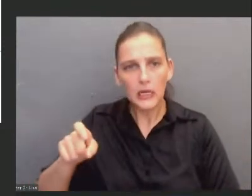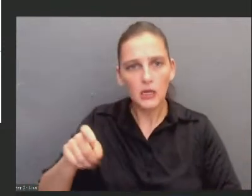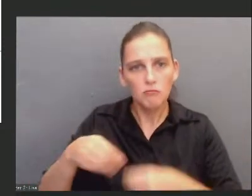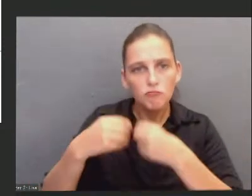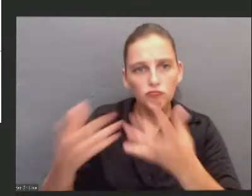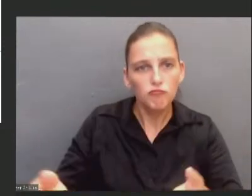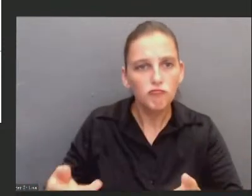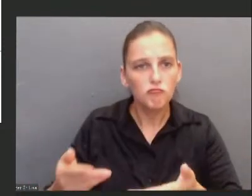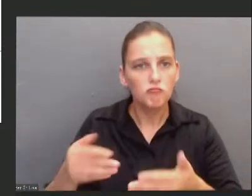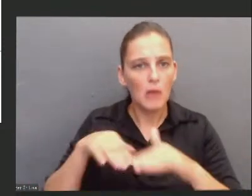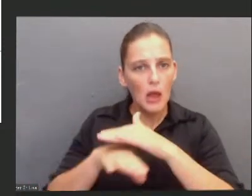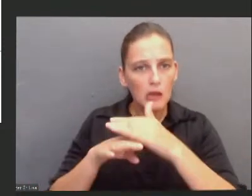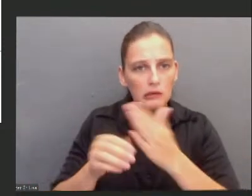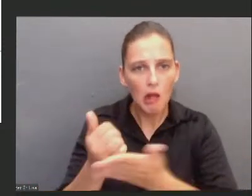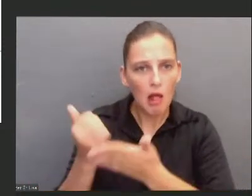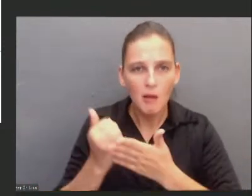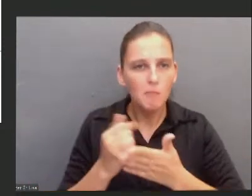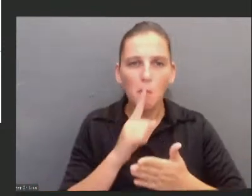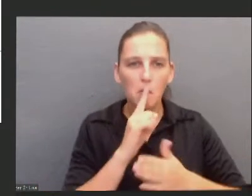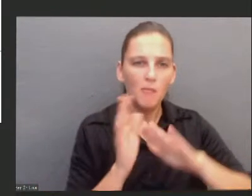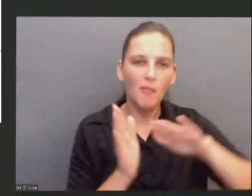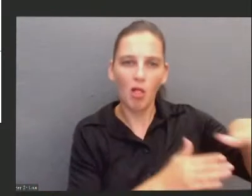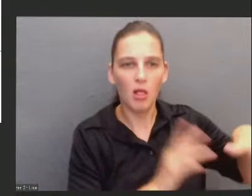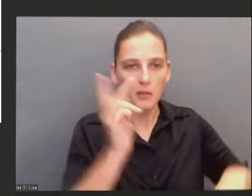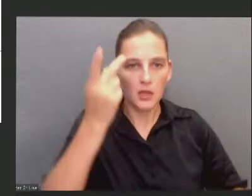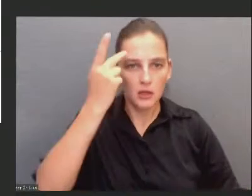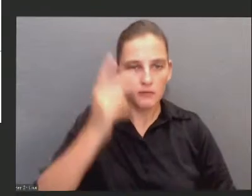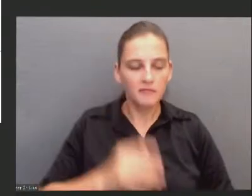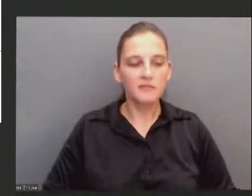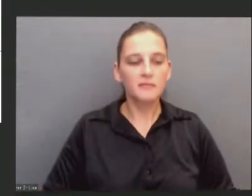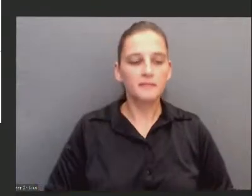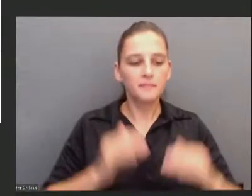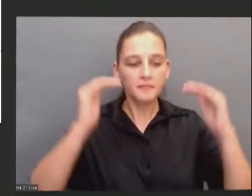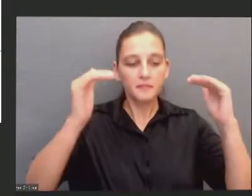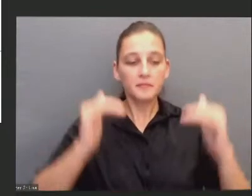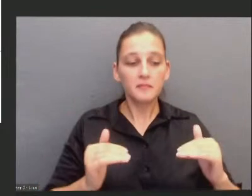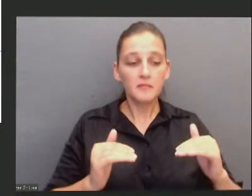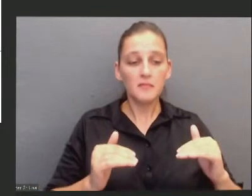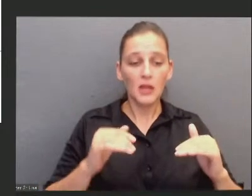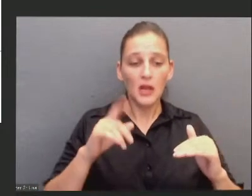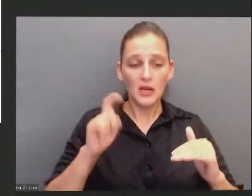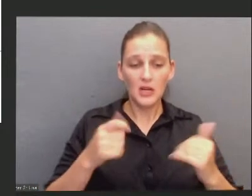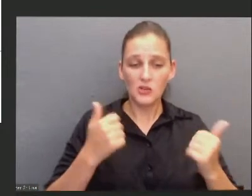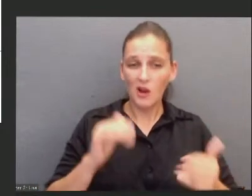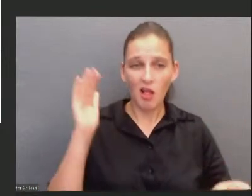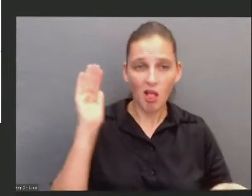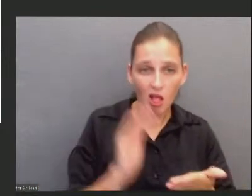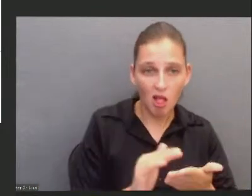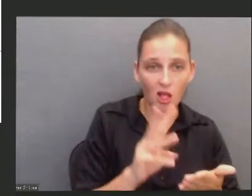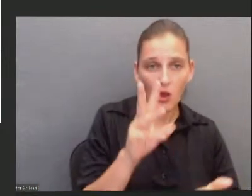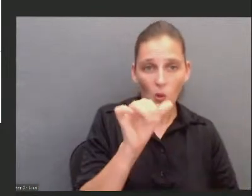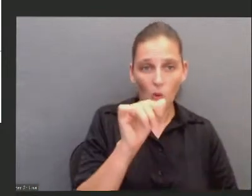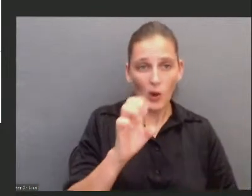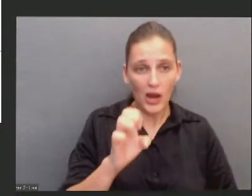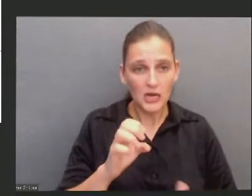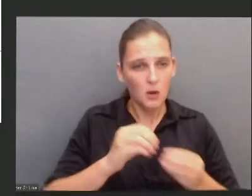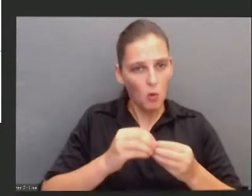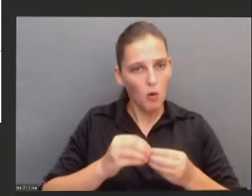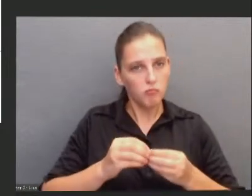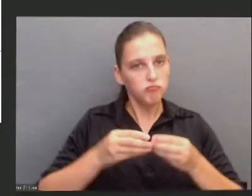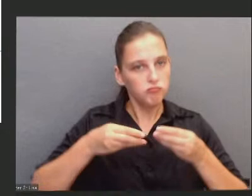Next, we must cut waste and streamline the process to test, vaccinate, and treat patients during the